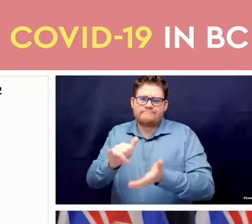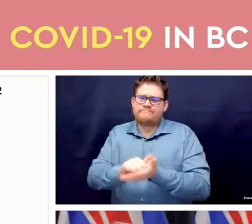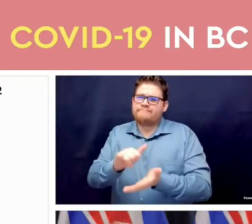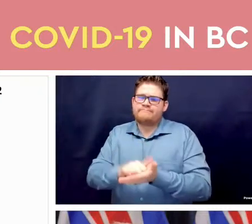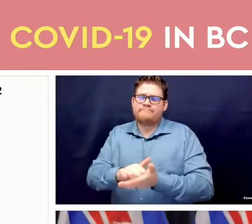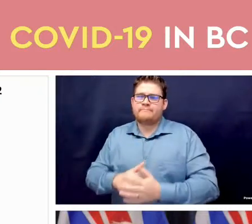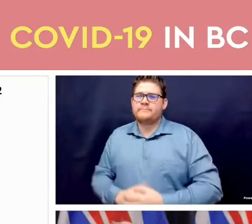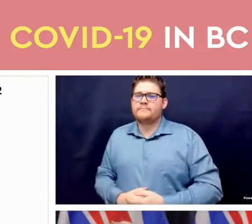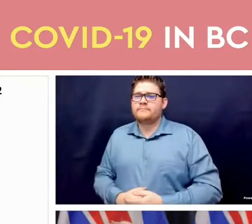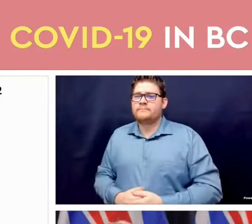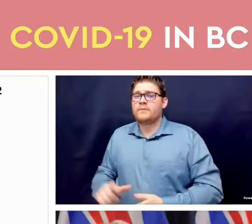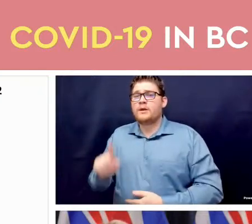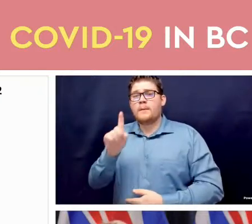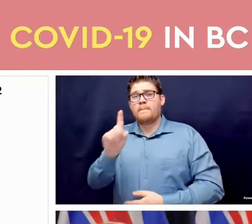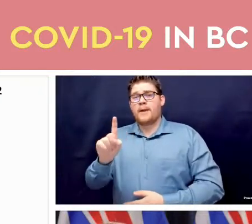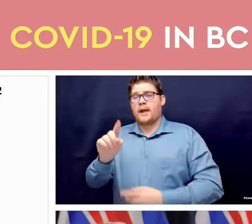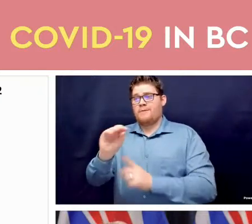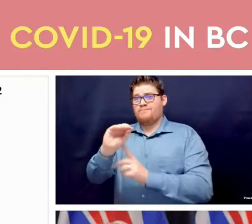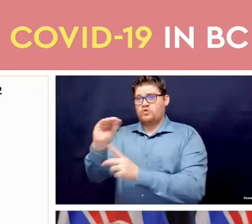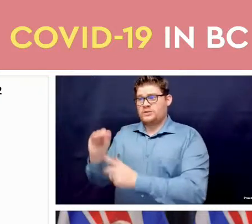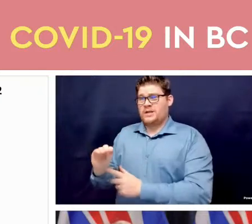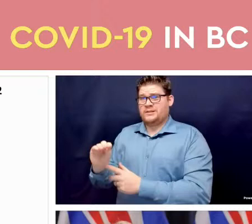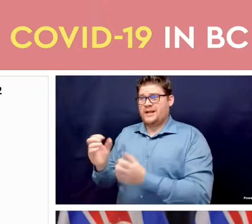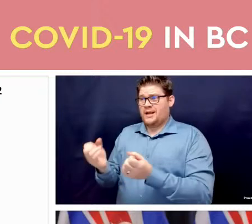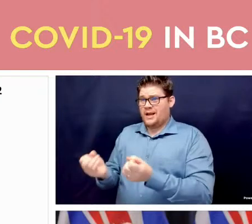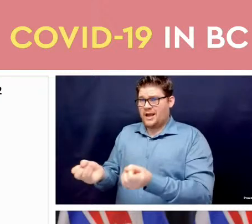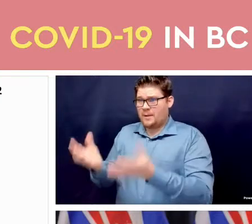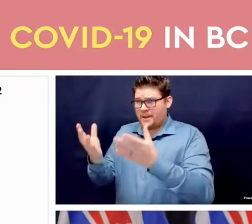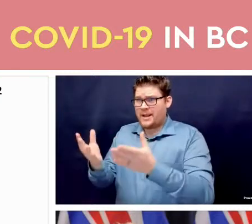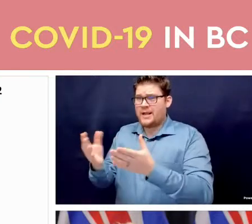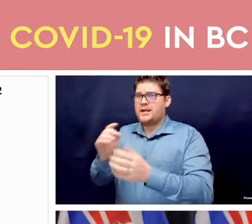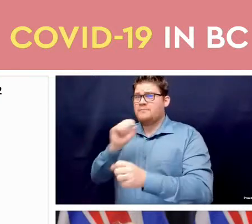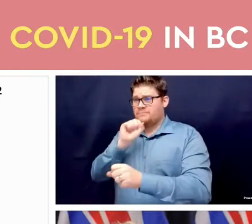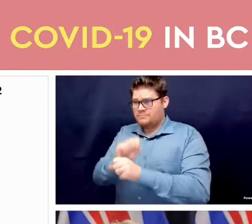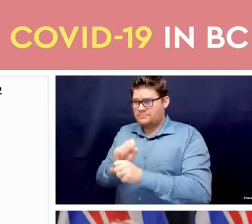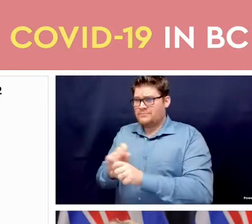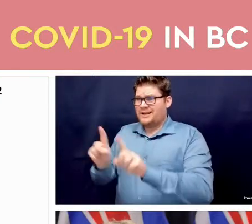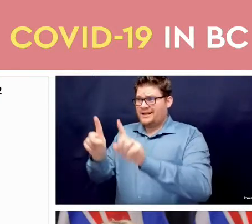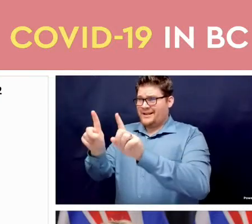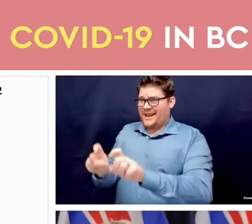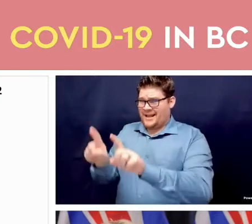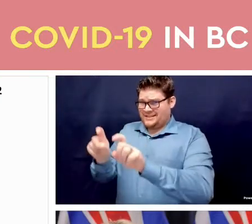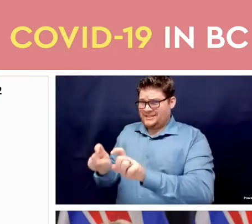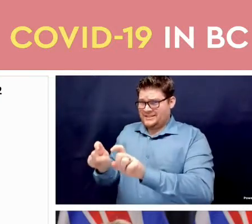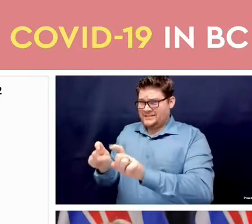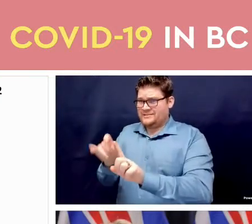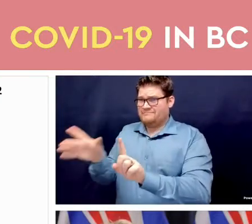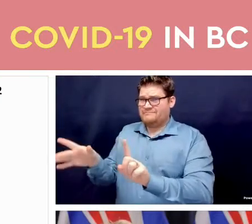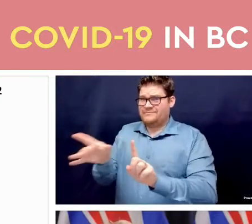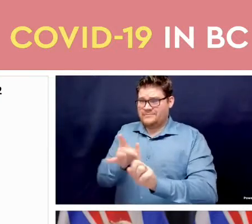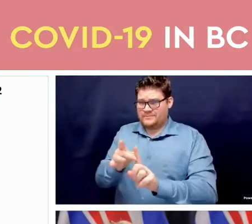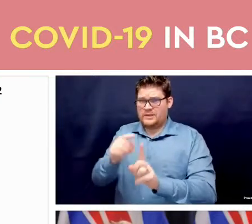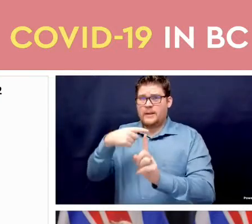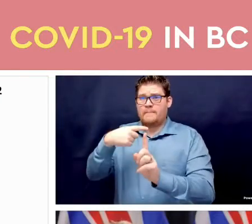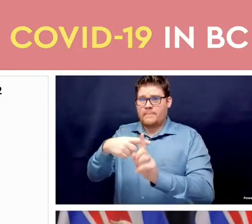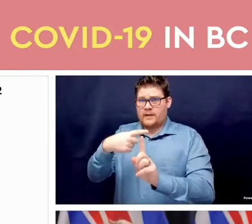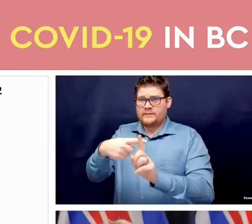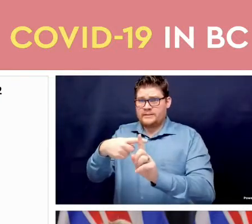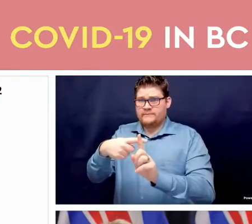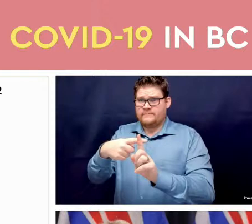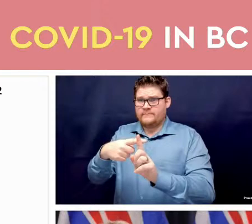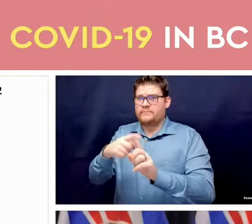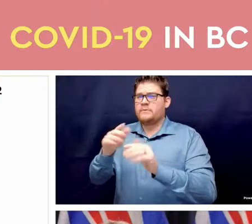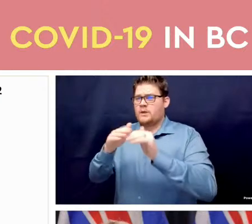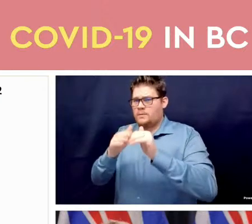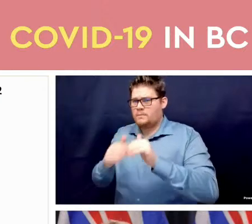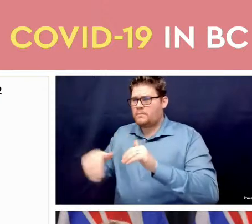20s for the last little while. We've seen in this past week particularly that we've started to see a decrease in the test